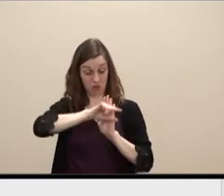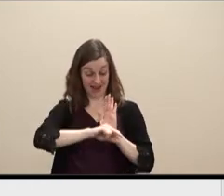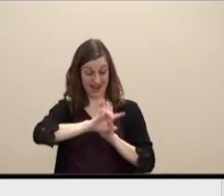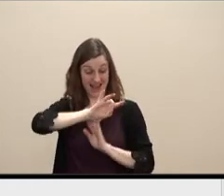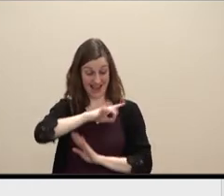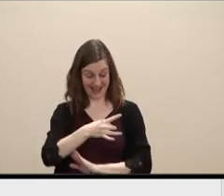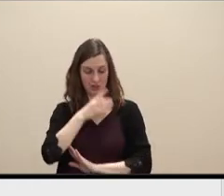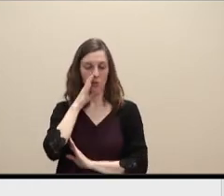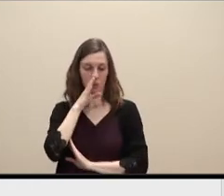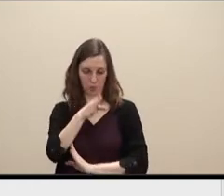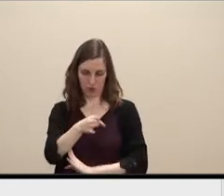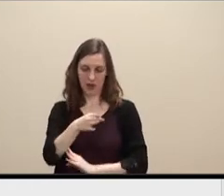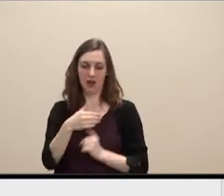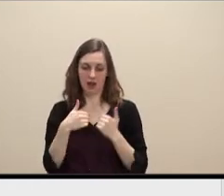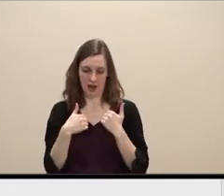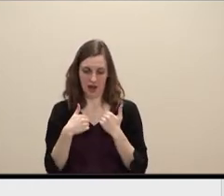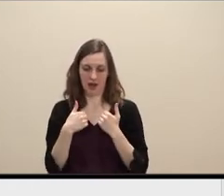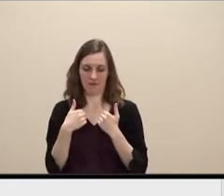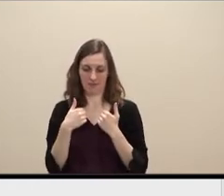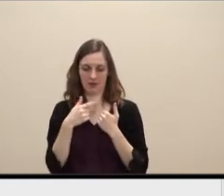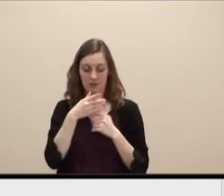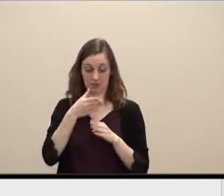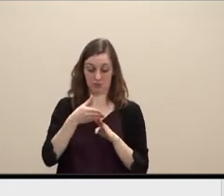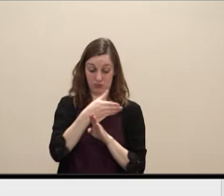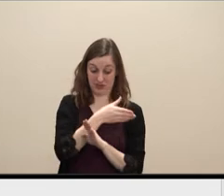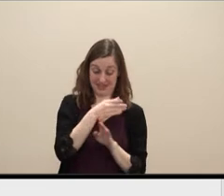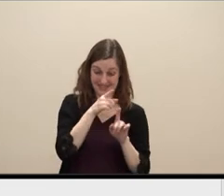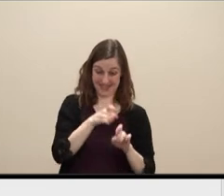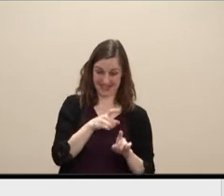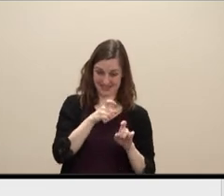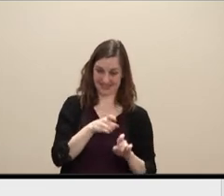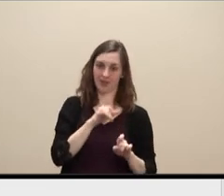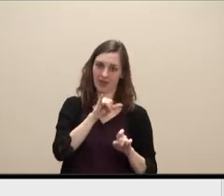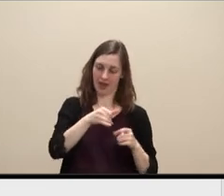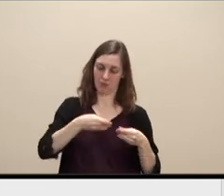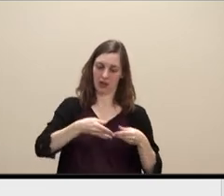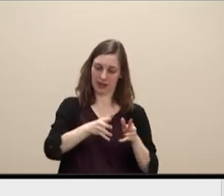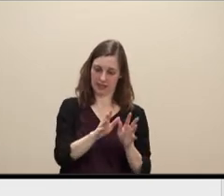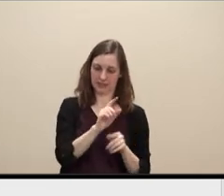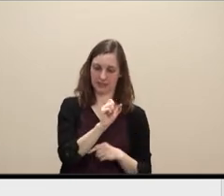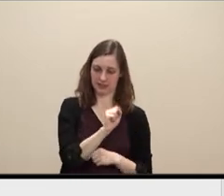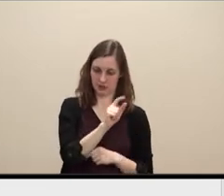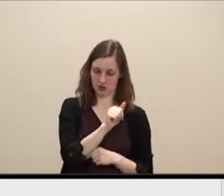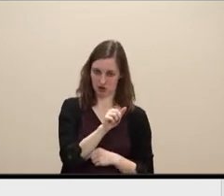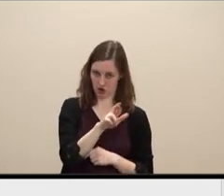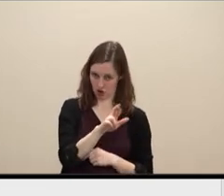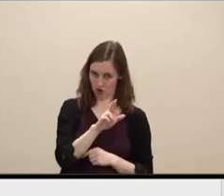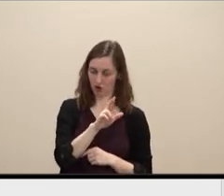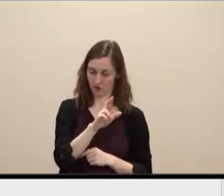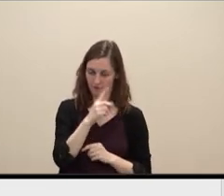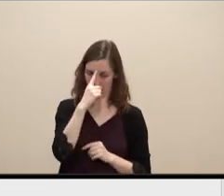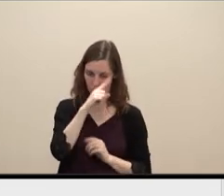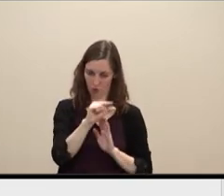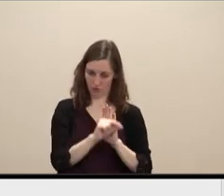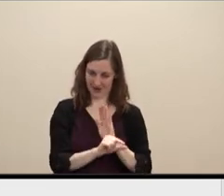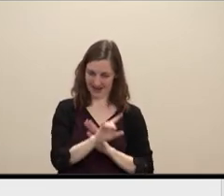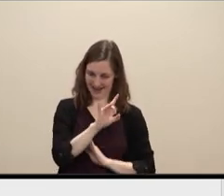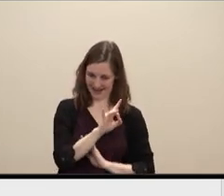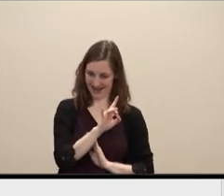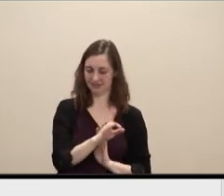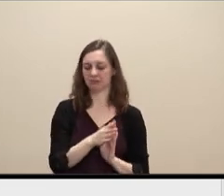the pretest and the actual spring star for the post-test. At high school, we're going to use exams that are